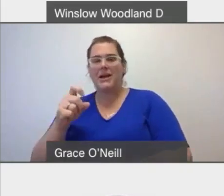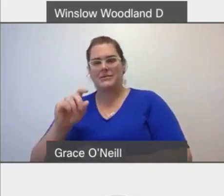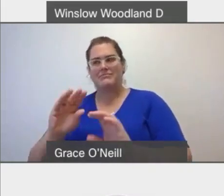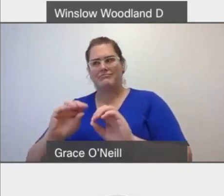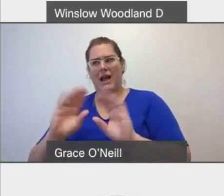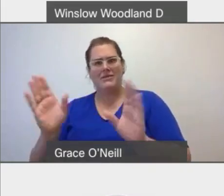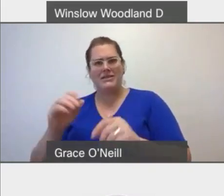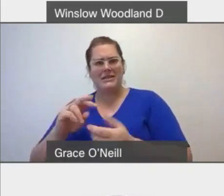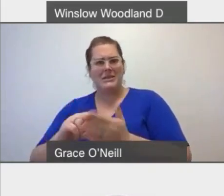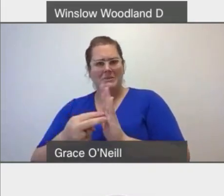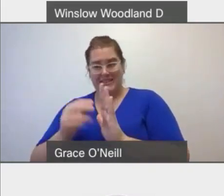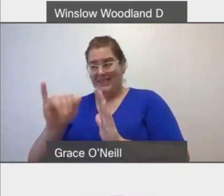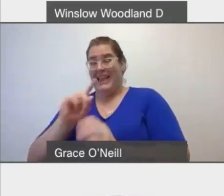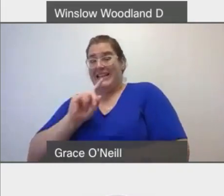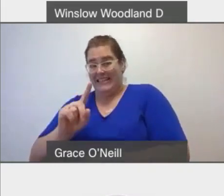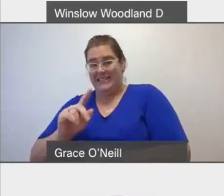request.